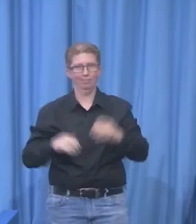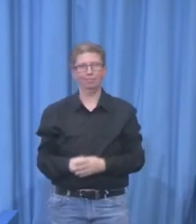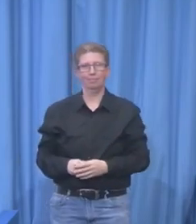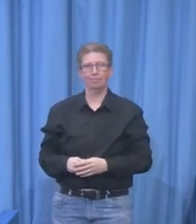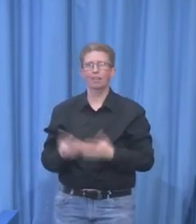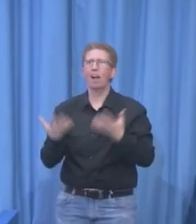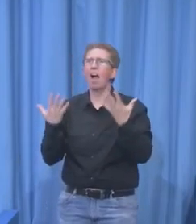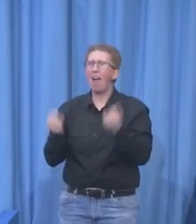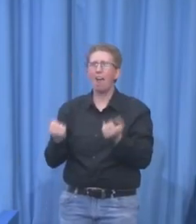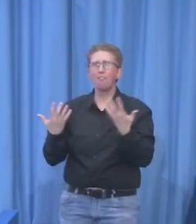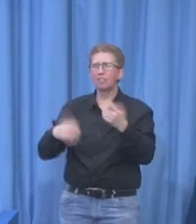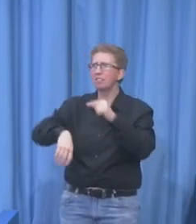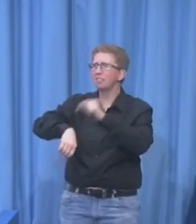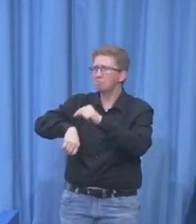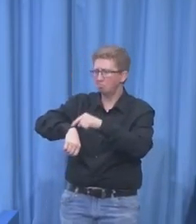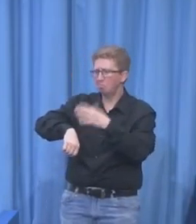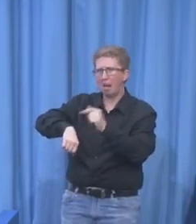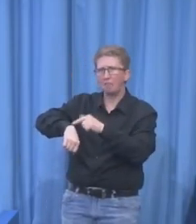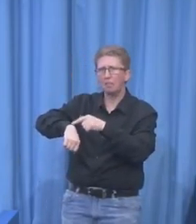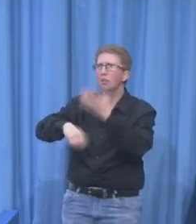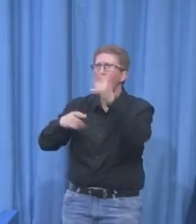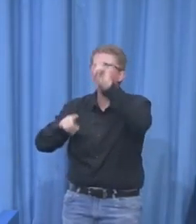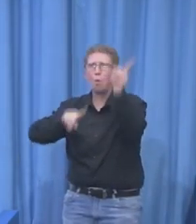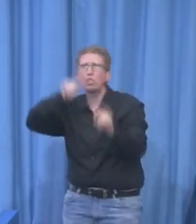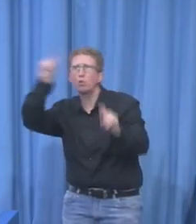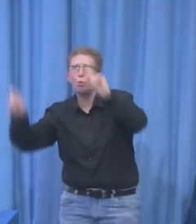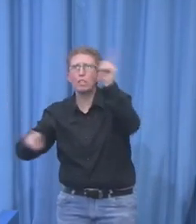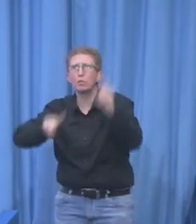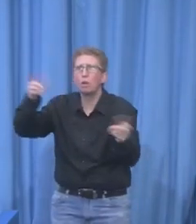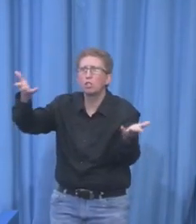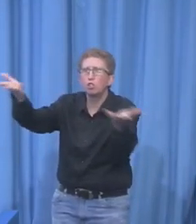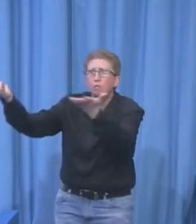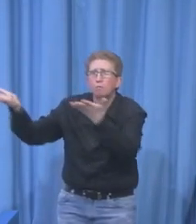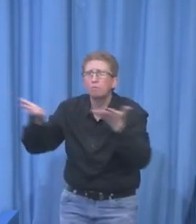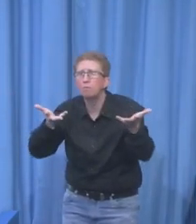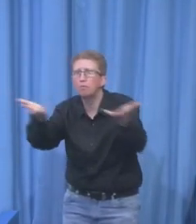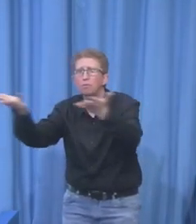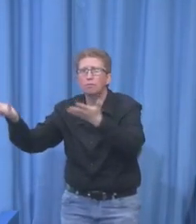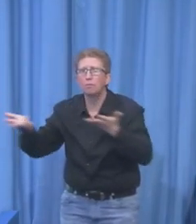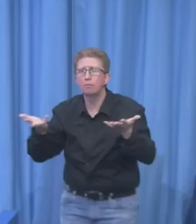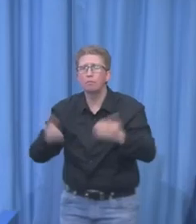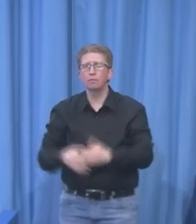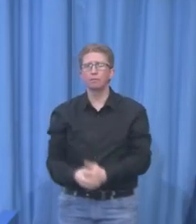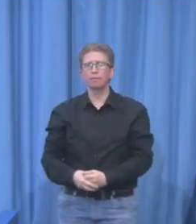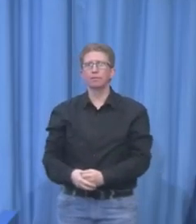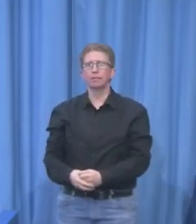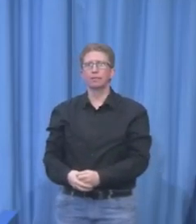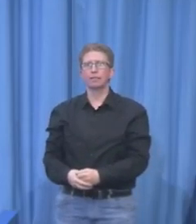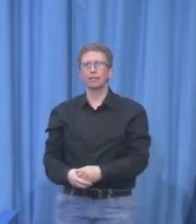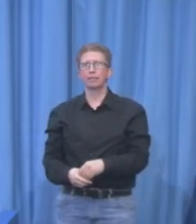then. Just a question for Laura. Do you use any employer incentives?